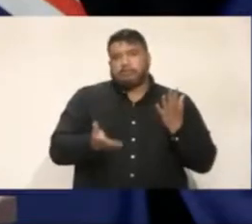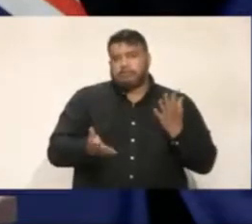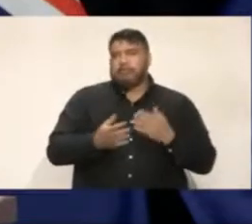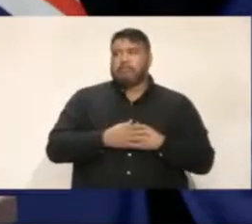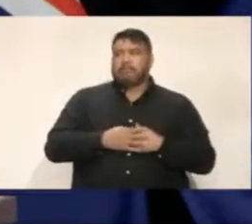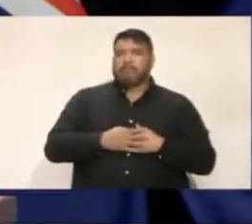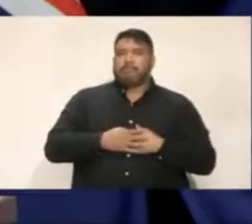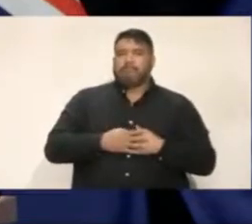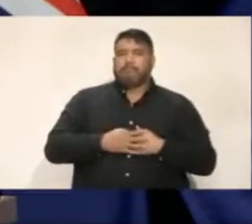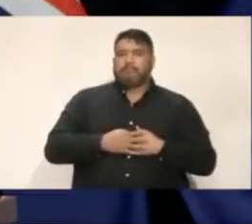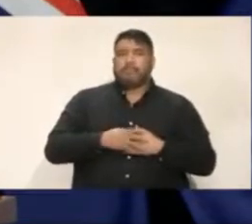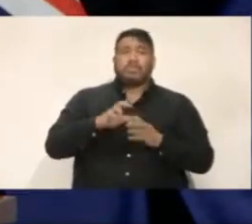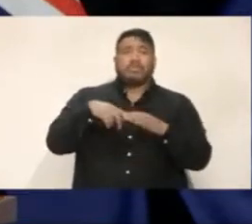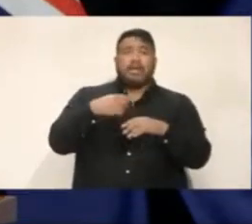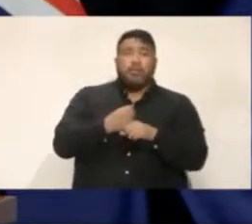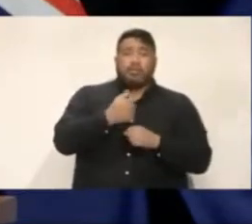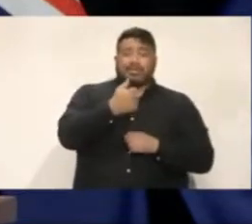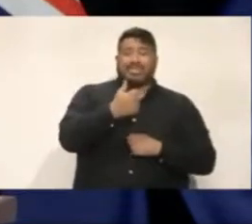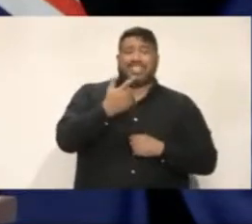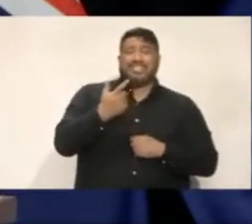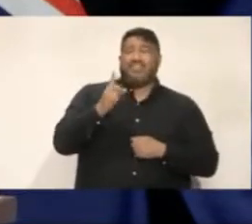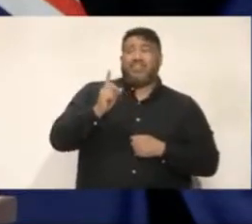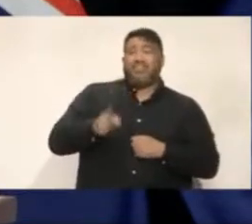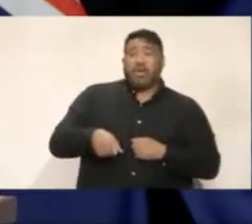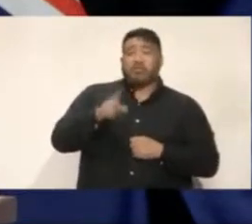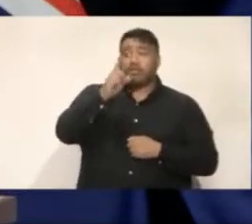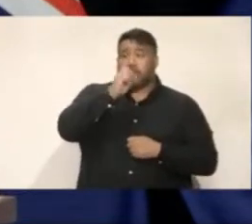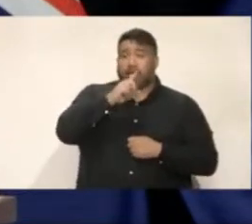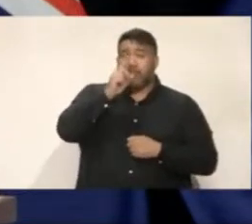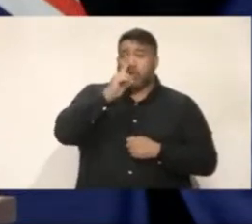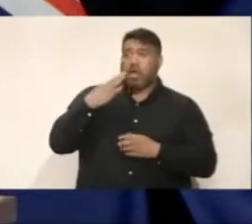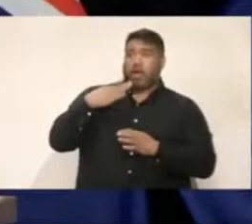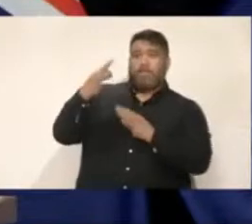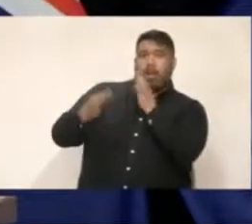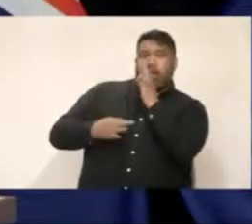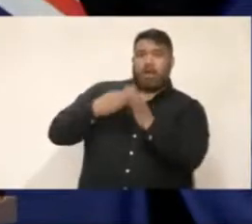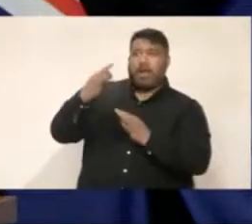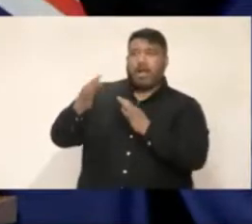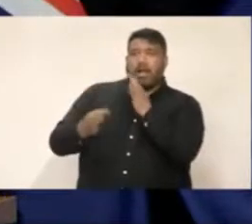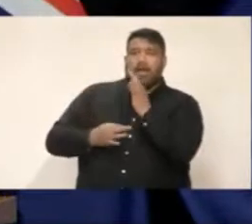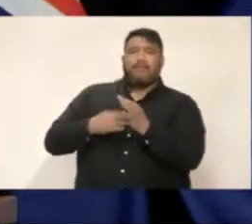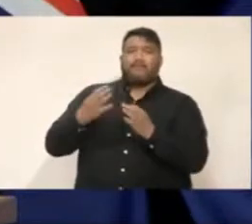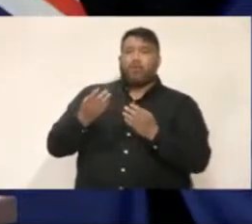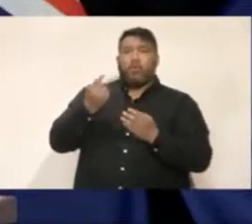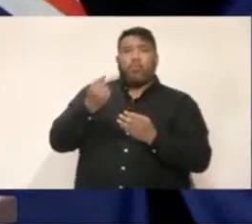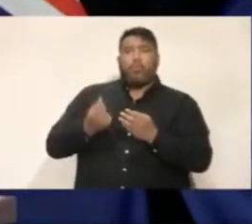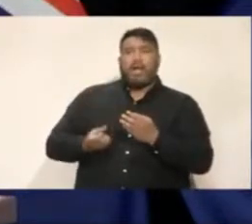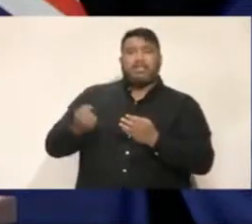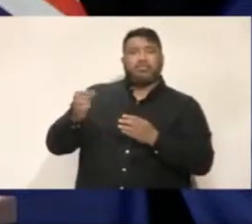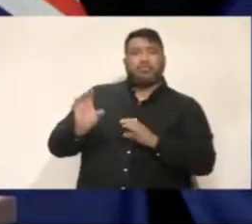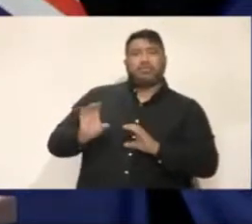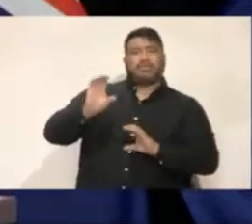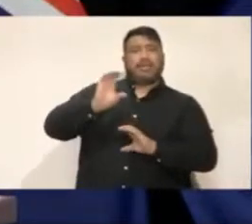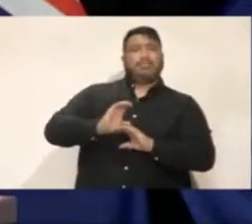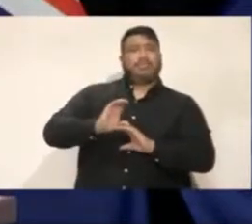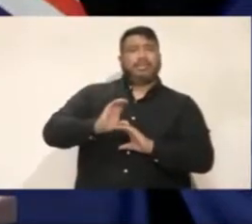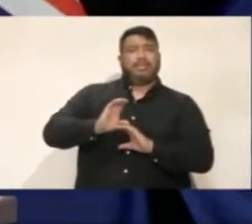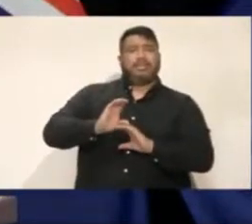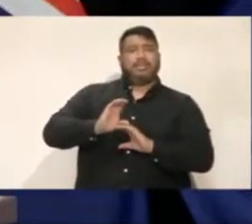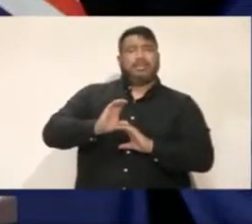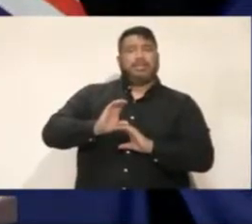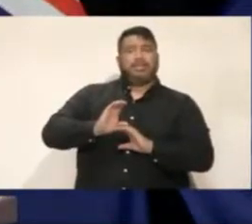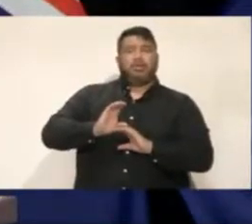that we have had 67,000 applications approved for the Resurgence Wage Subsidy Scheme, supporting